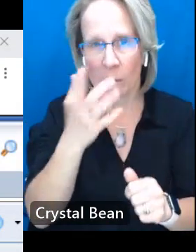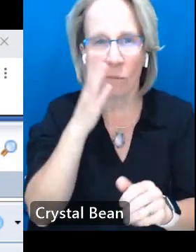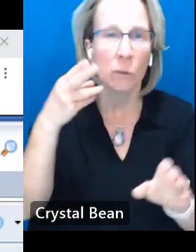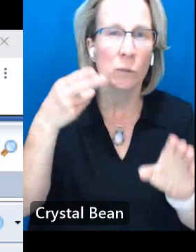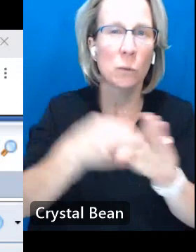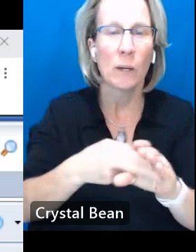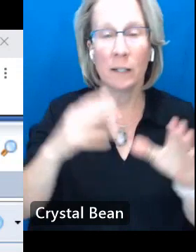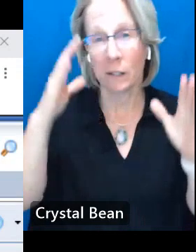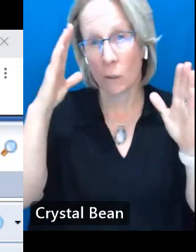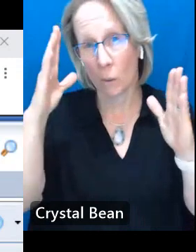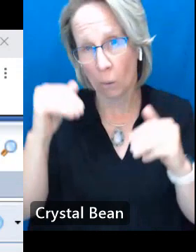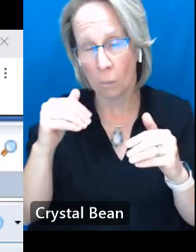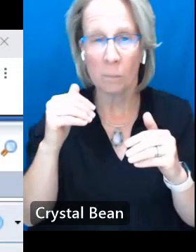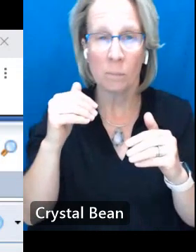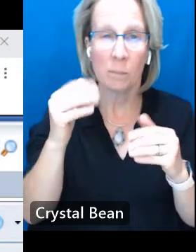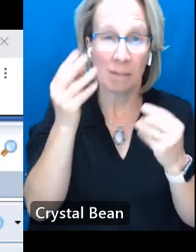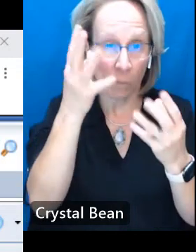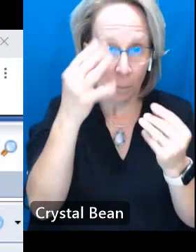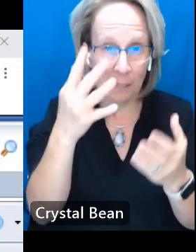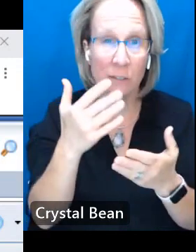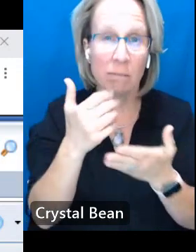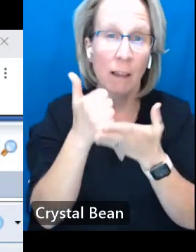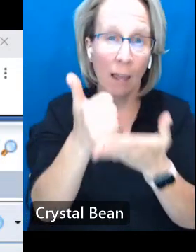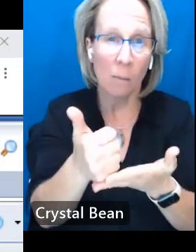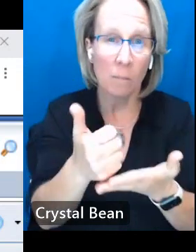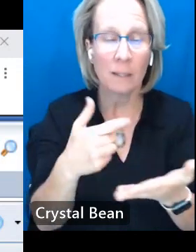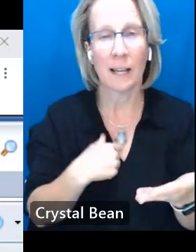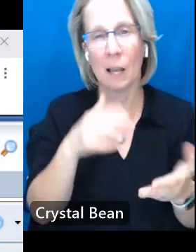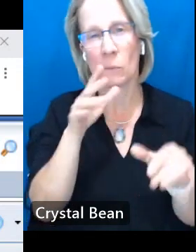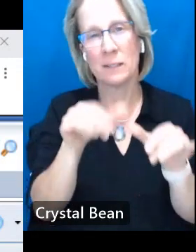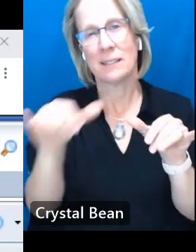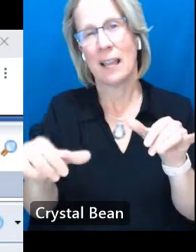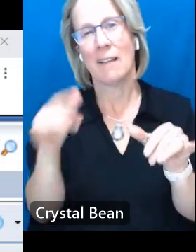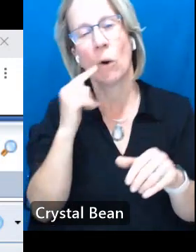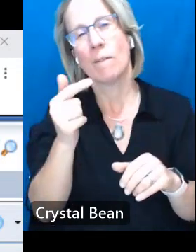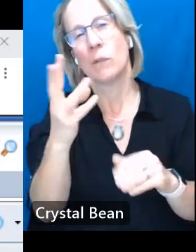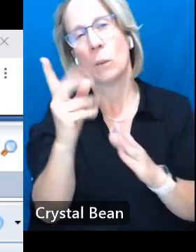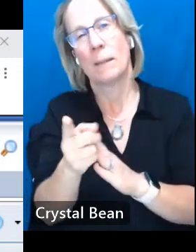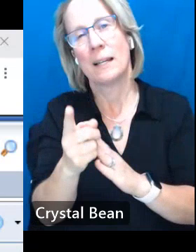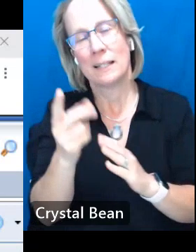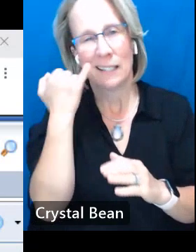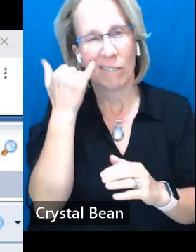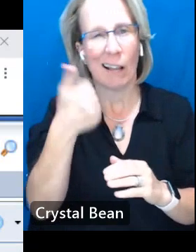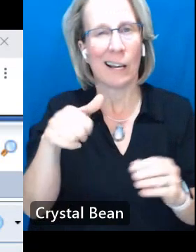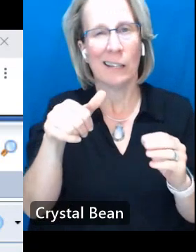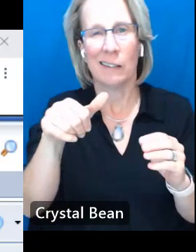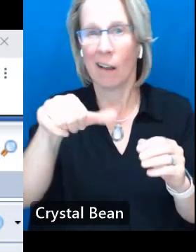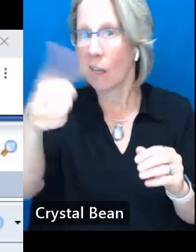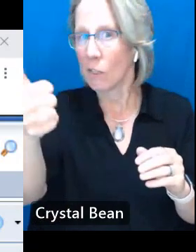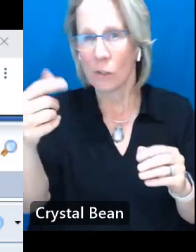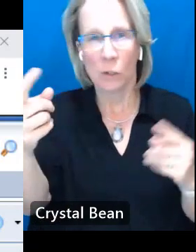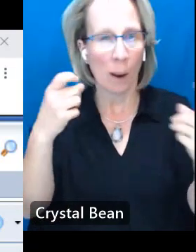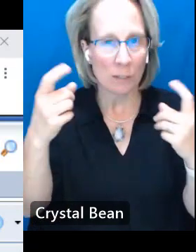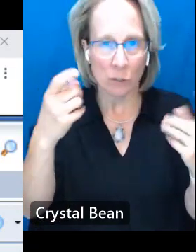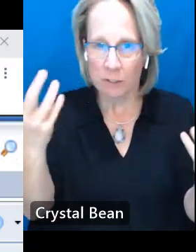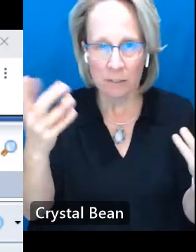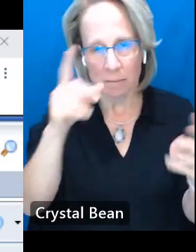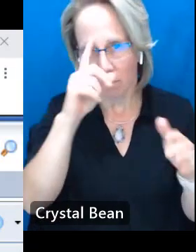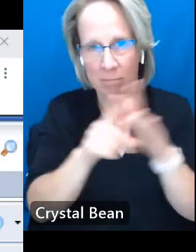it useful. And I will stick around for a few more minutes. If any other last minute questions come to you, feel free to type them